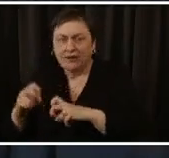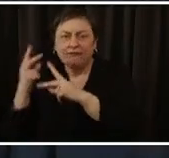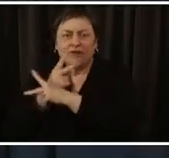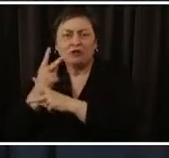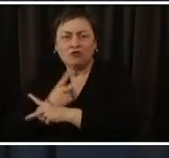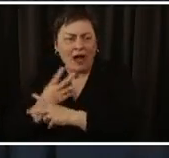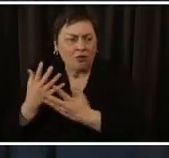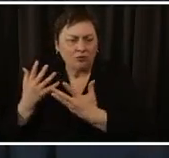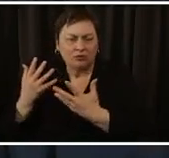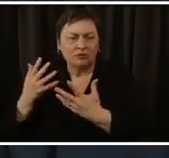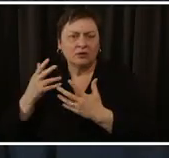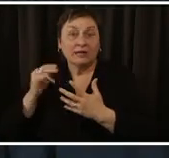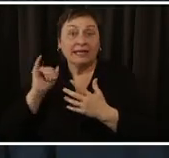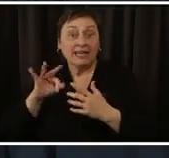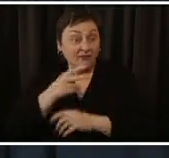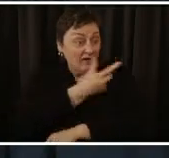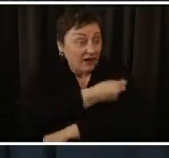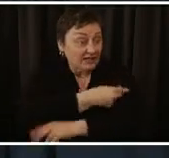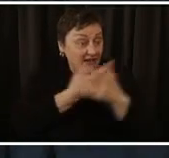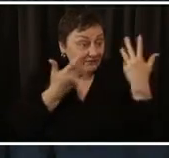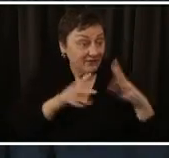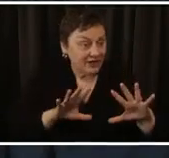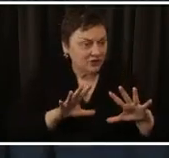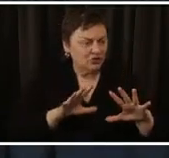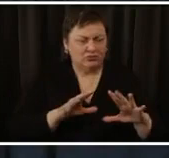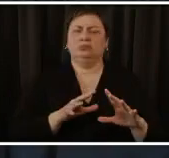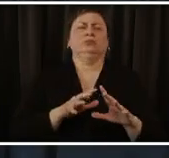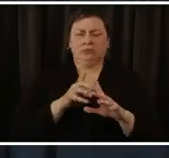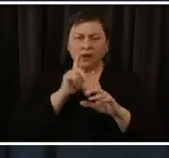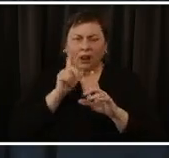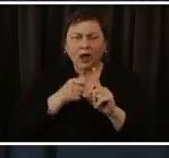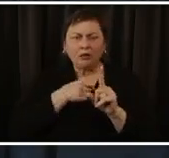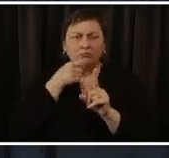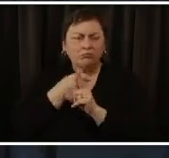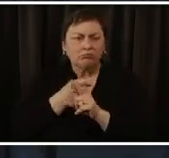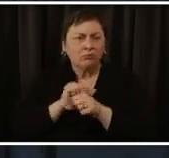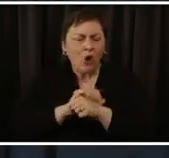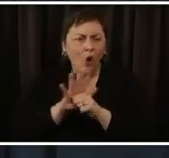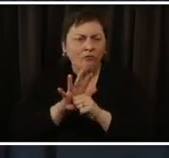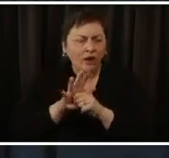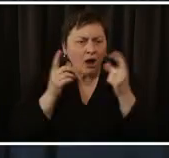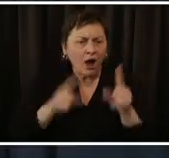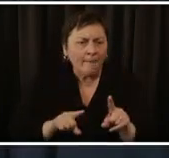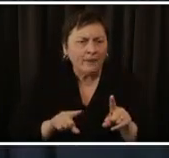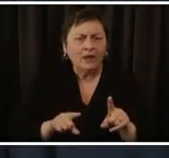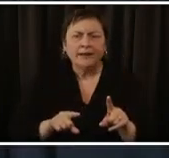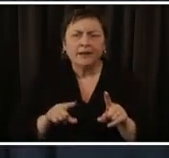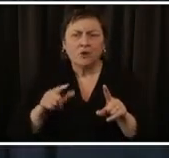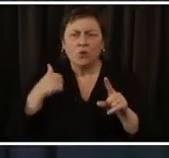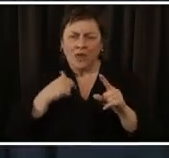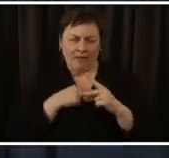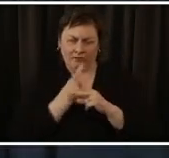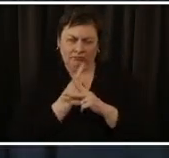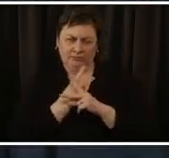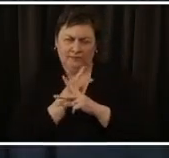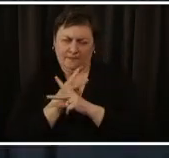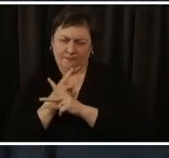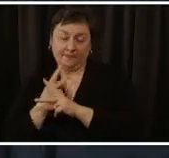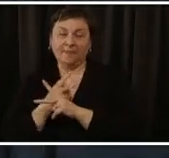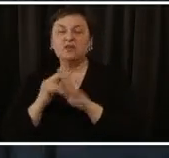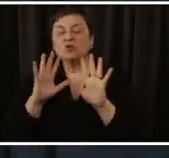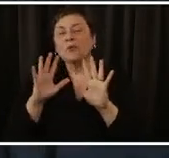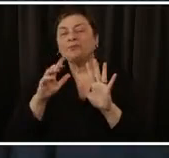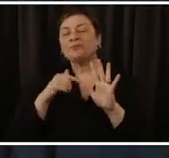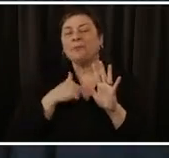rate of breakthrough disease is. And so the first analysis I shared was a point in time analysis, where we took a single week in time